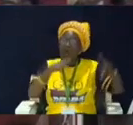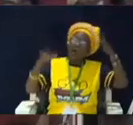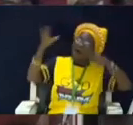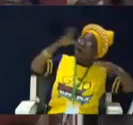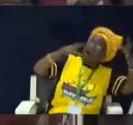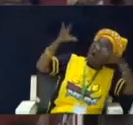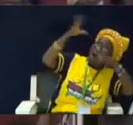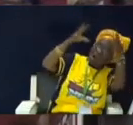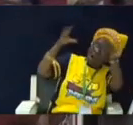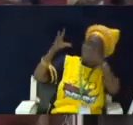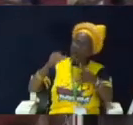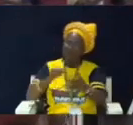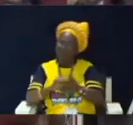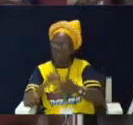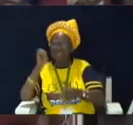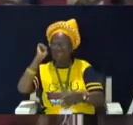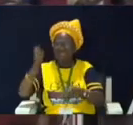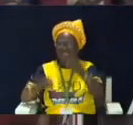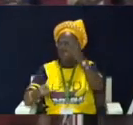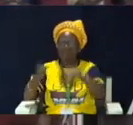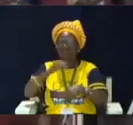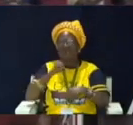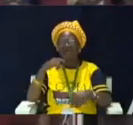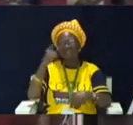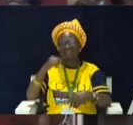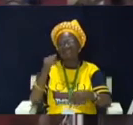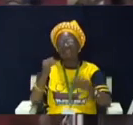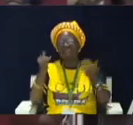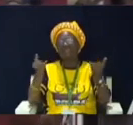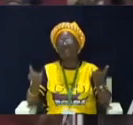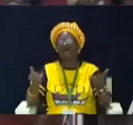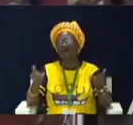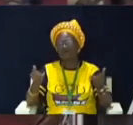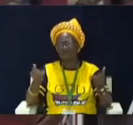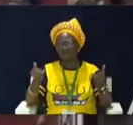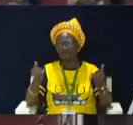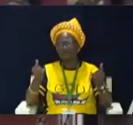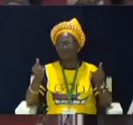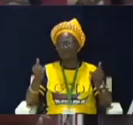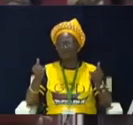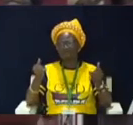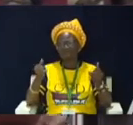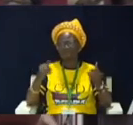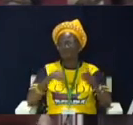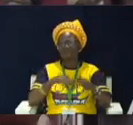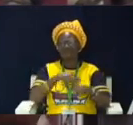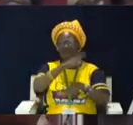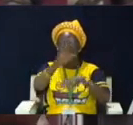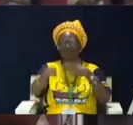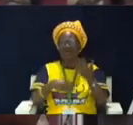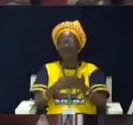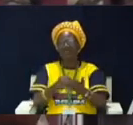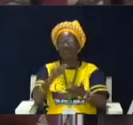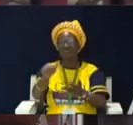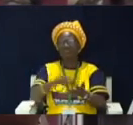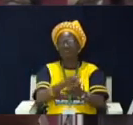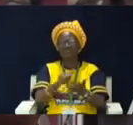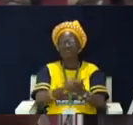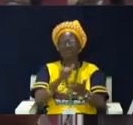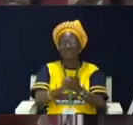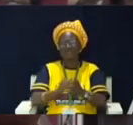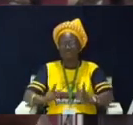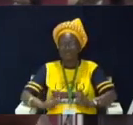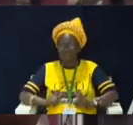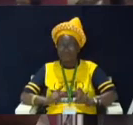that he came and said, now, all those who believe in me will live forever.